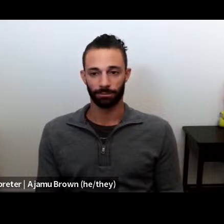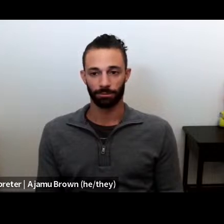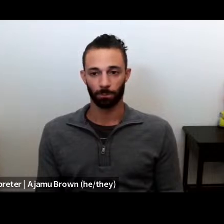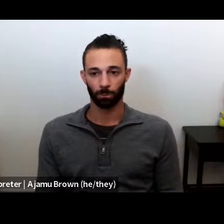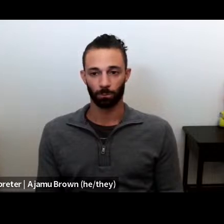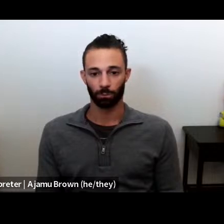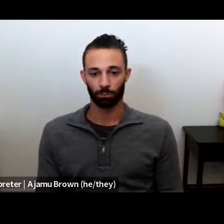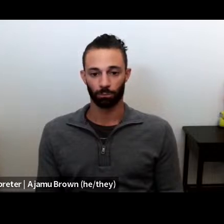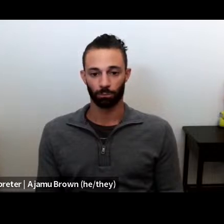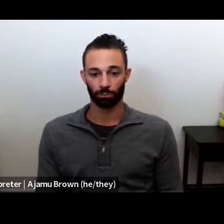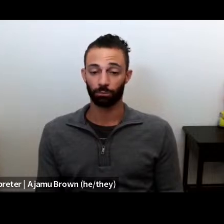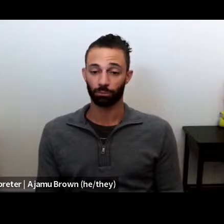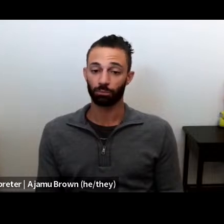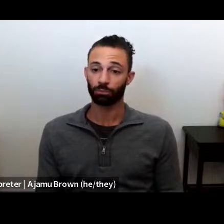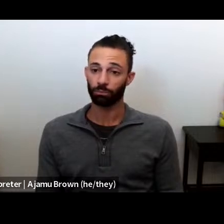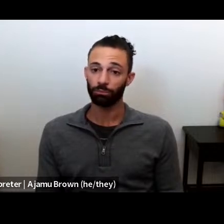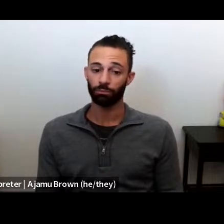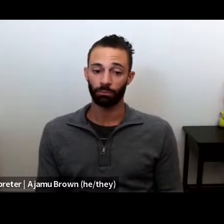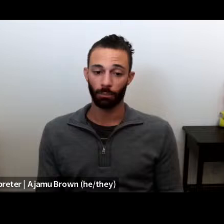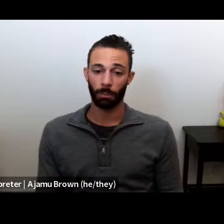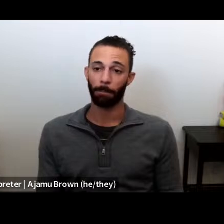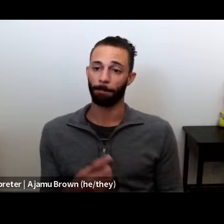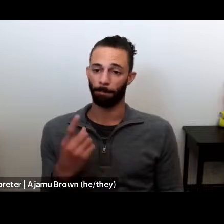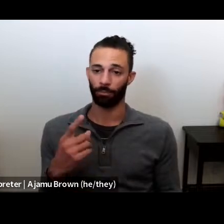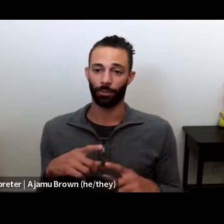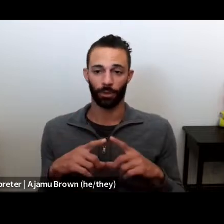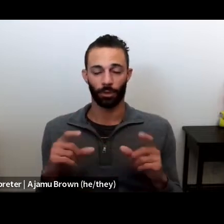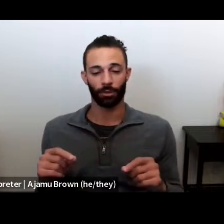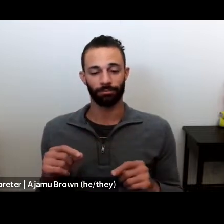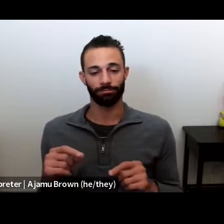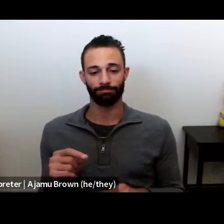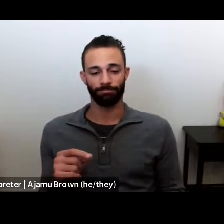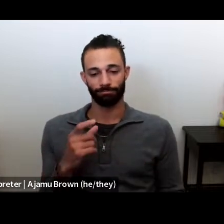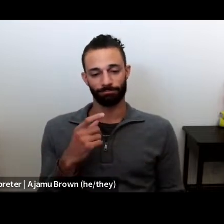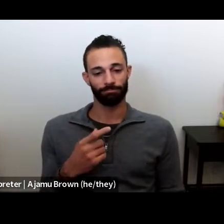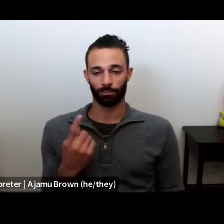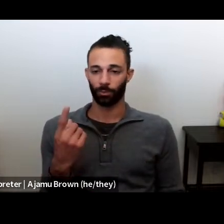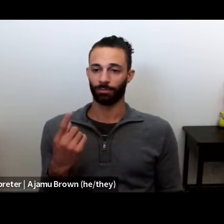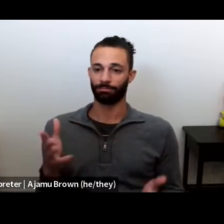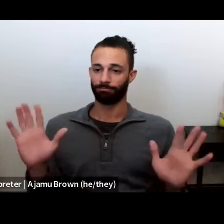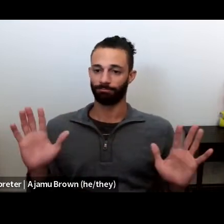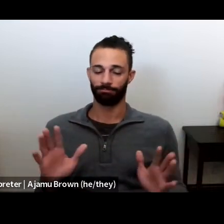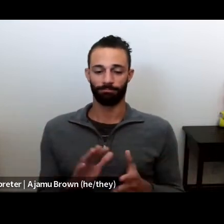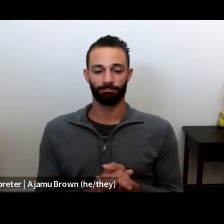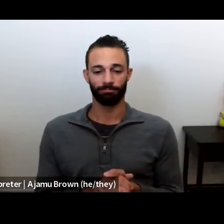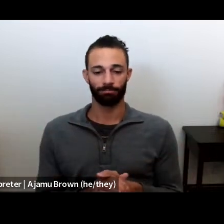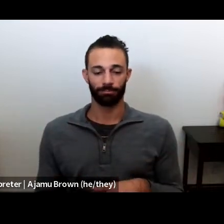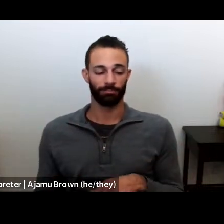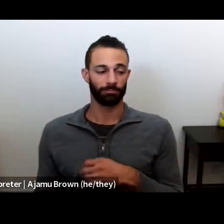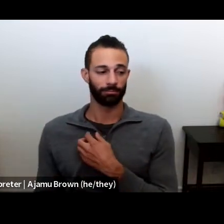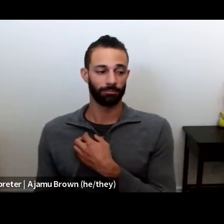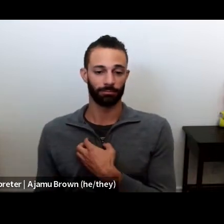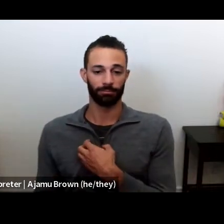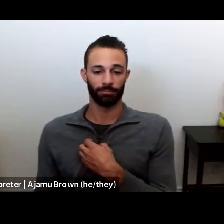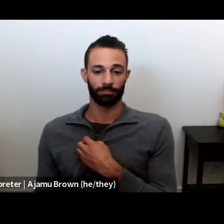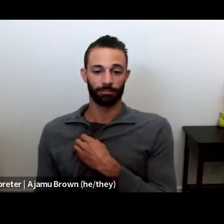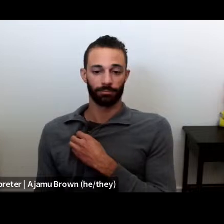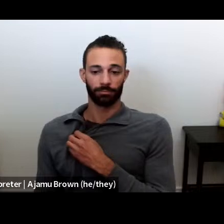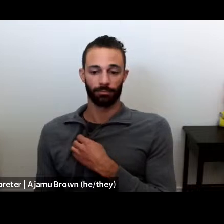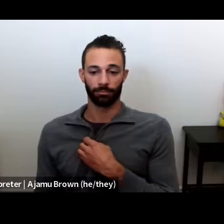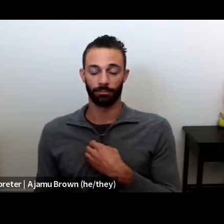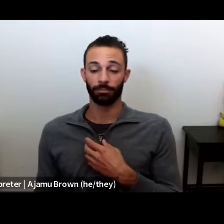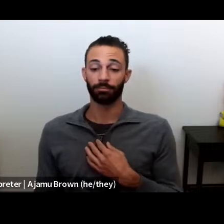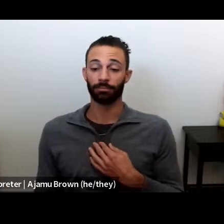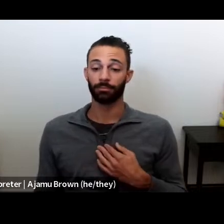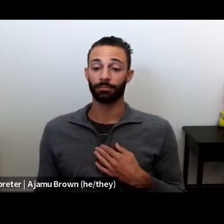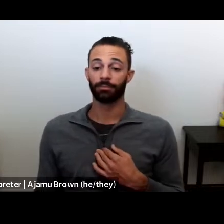Okay, y'all are good with one card. There it is. You're one and done. And you, my dears,